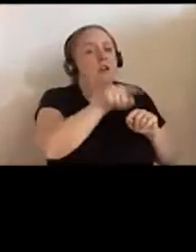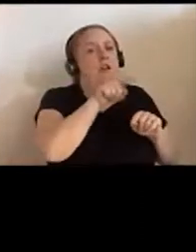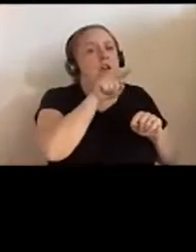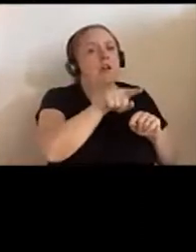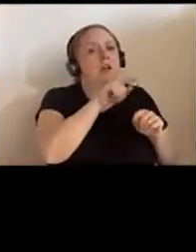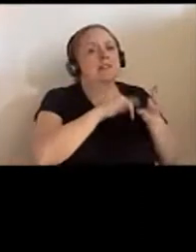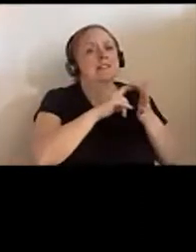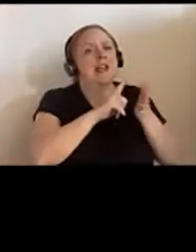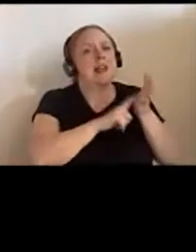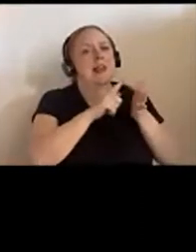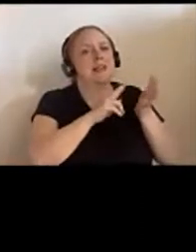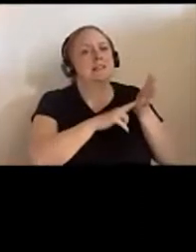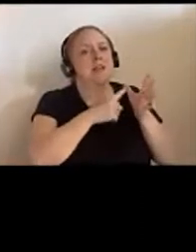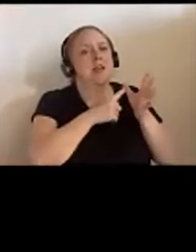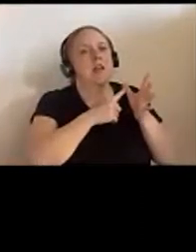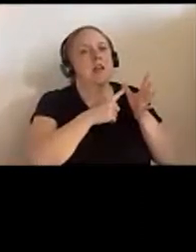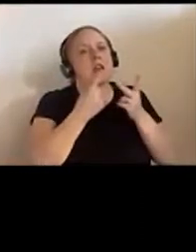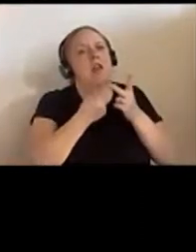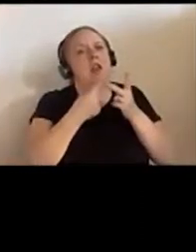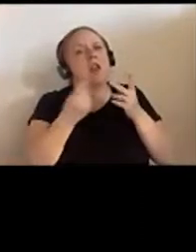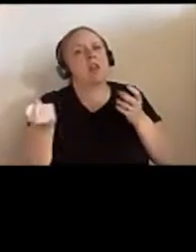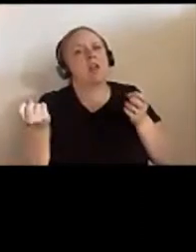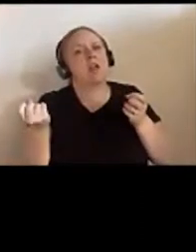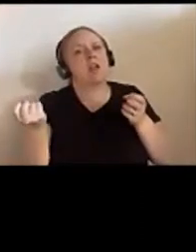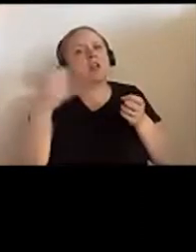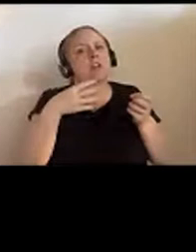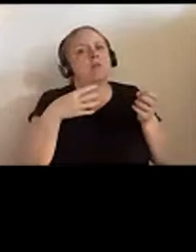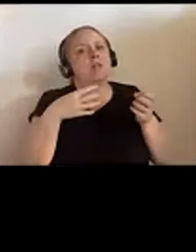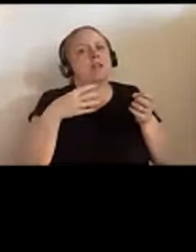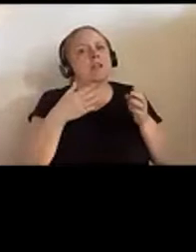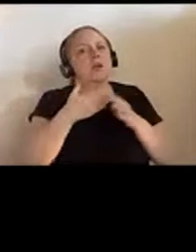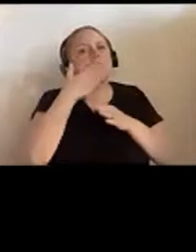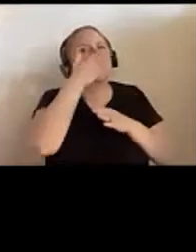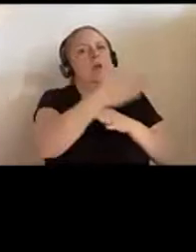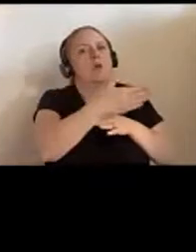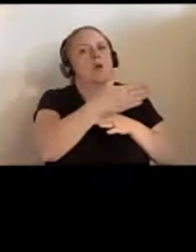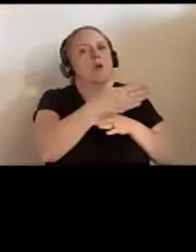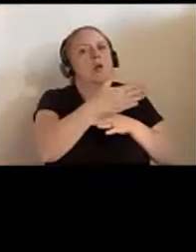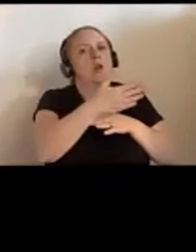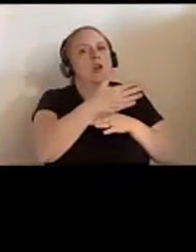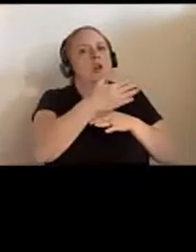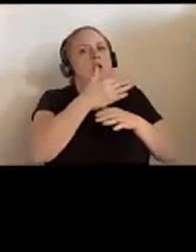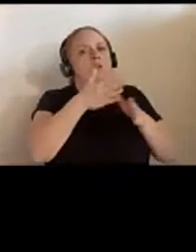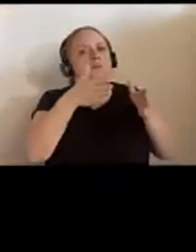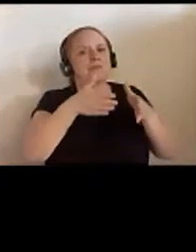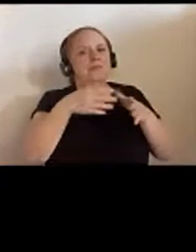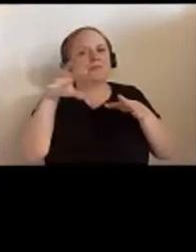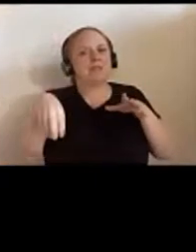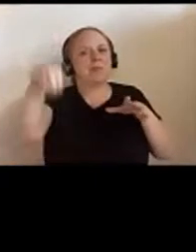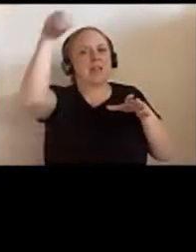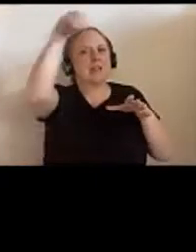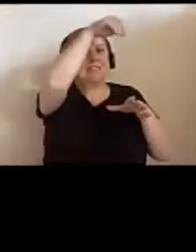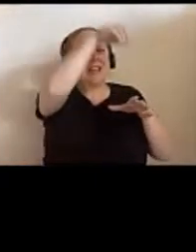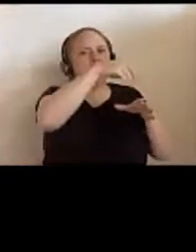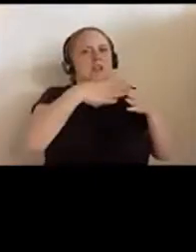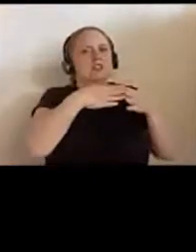Selena and another collaborator traveled on a container ship along the slave